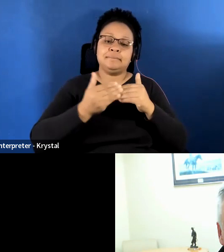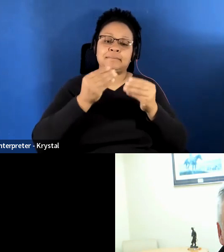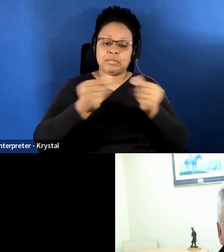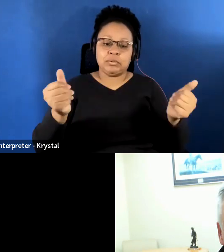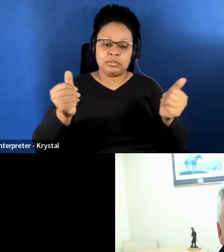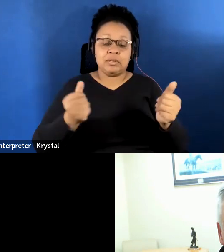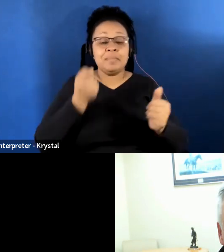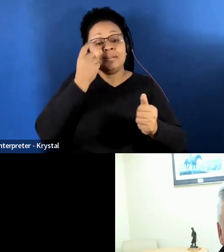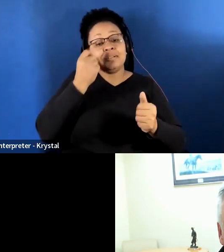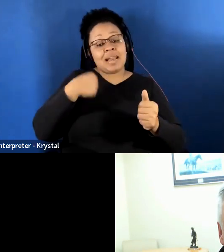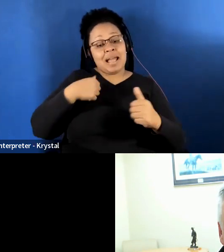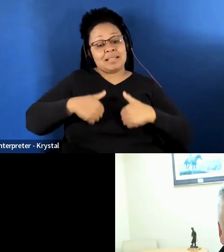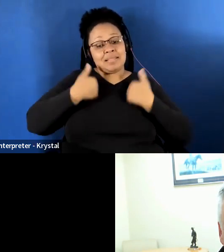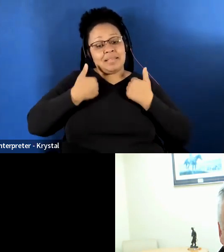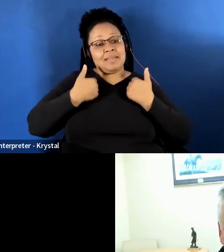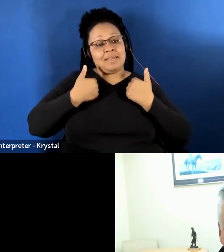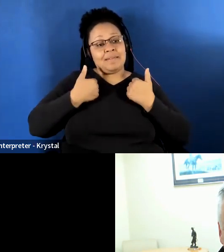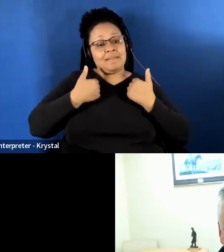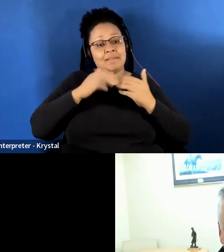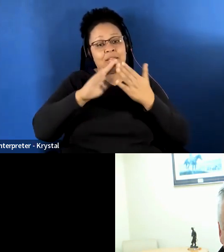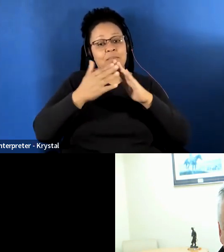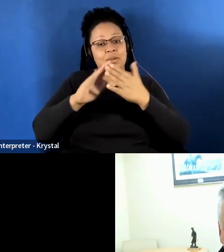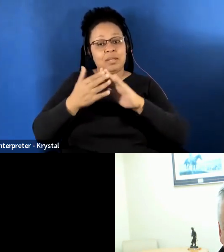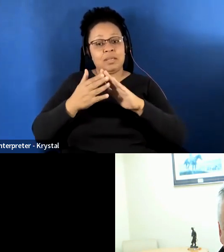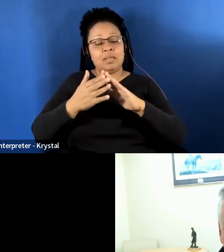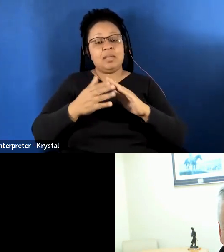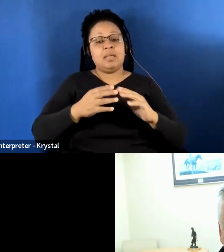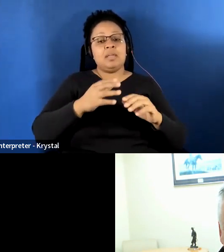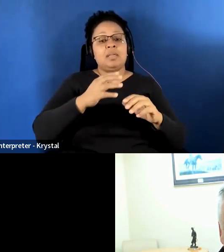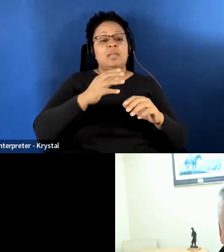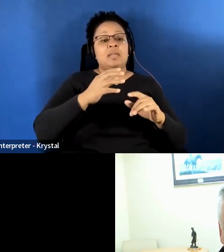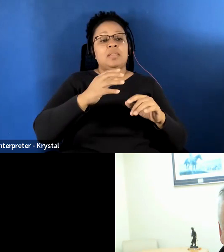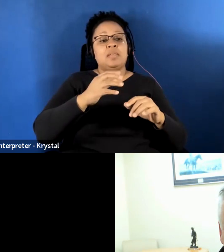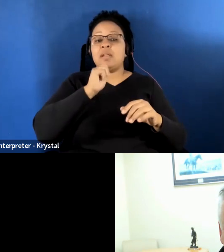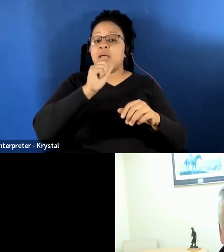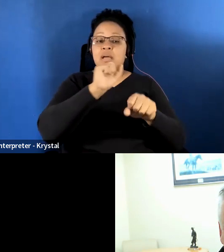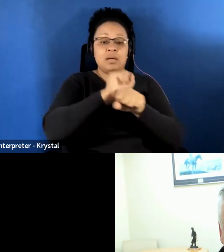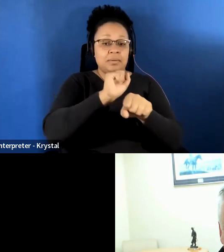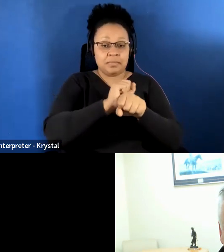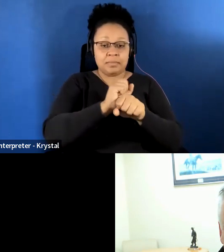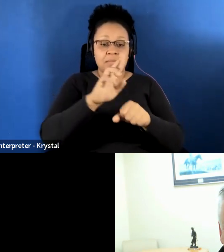I live in a community where the unemployment rate right now is less than 3%.